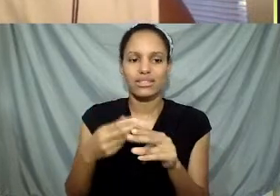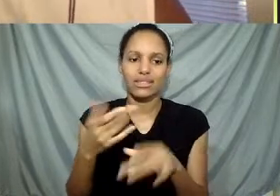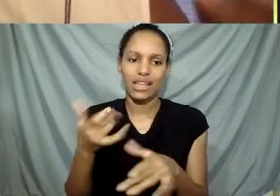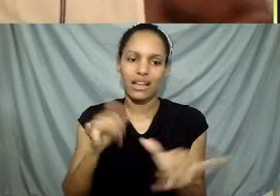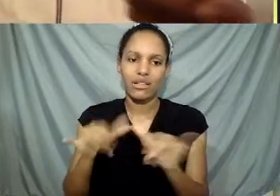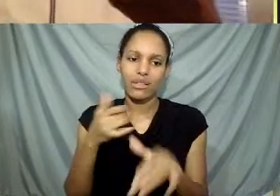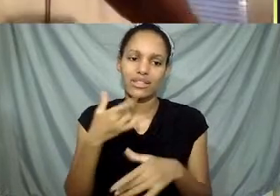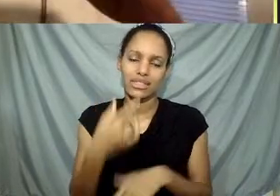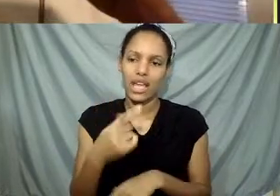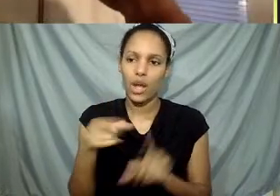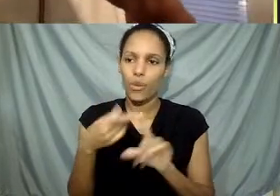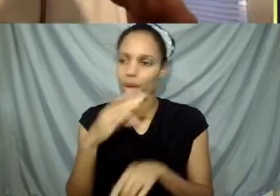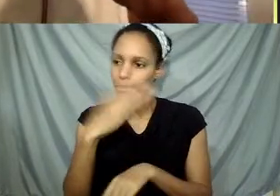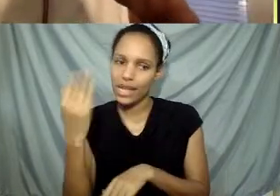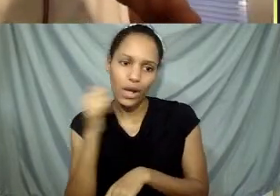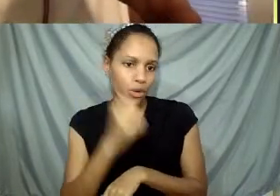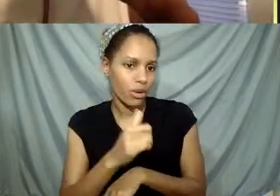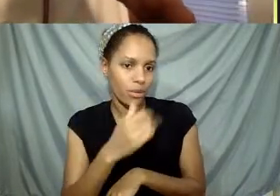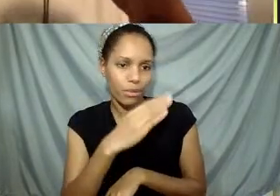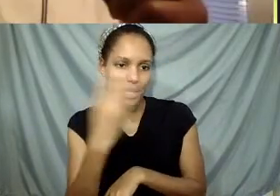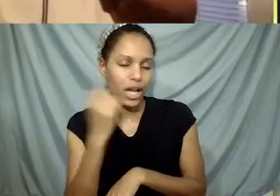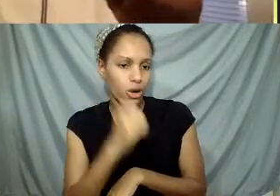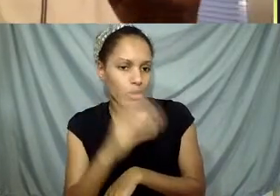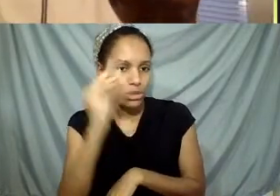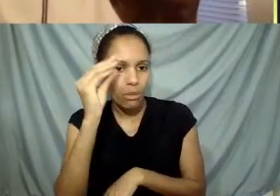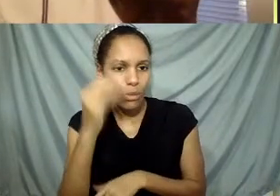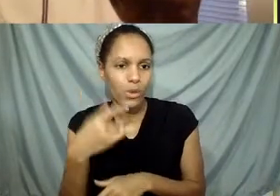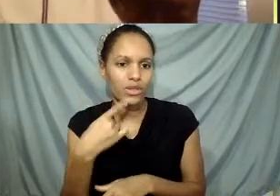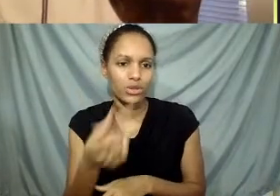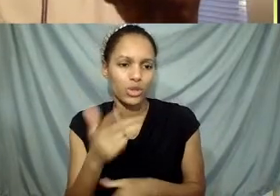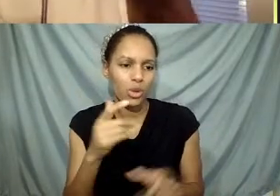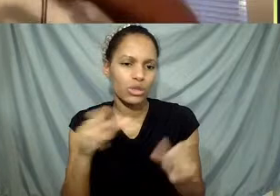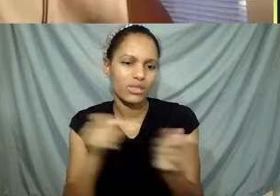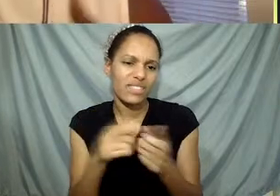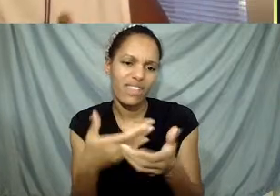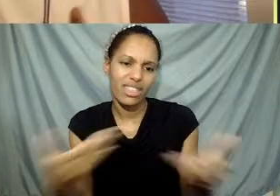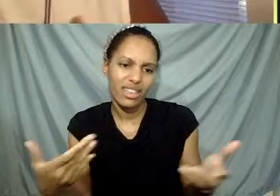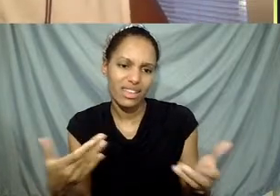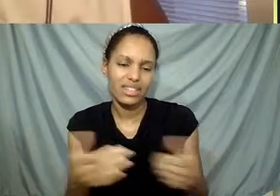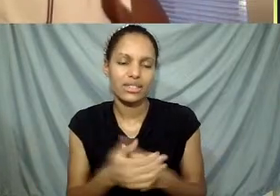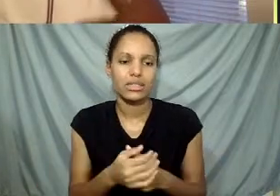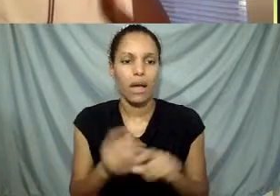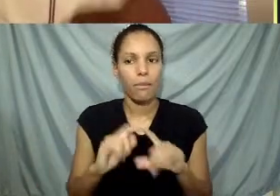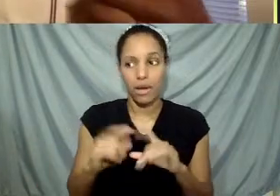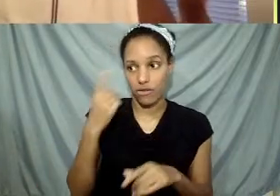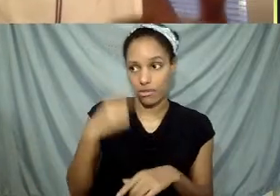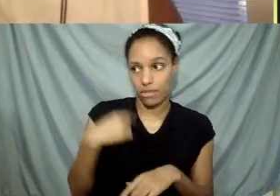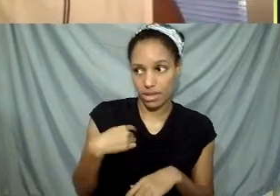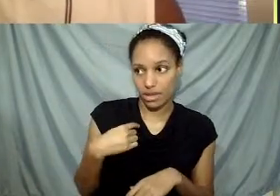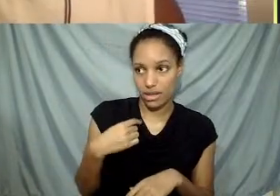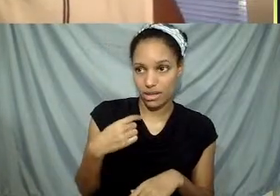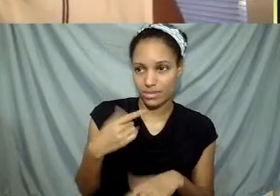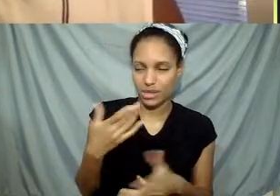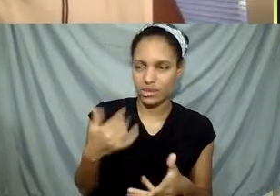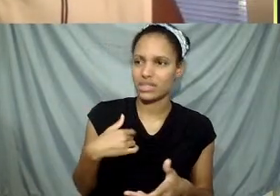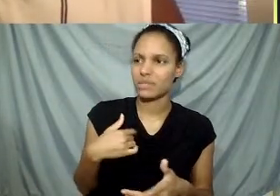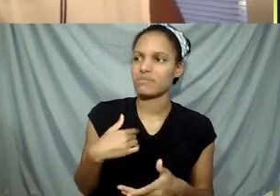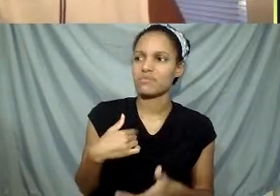way. And fortunately, my intuitive self said that that was